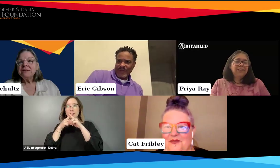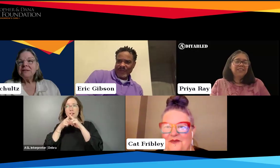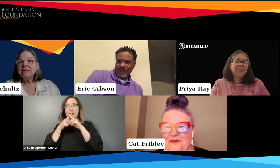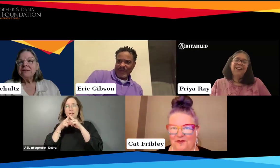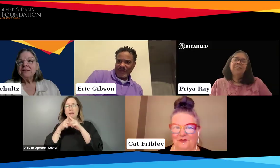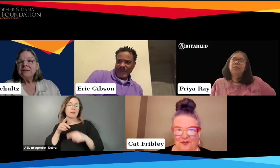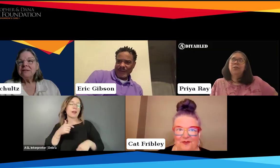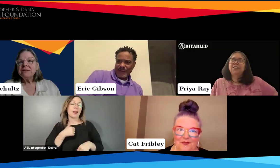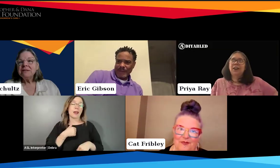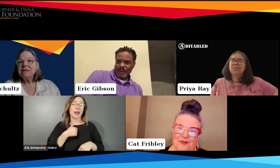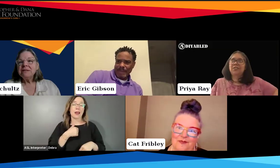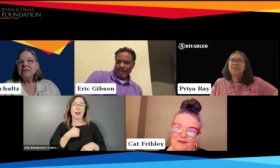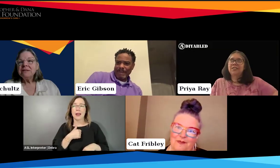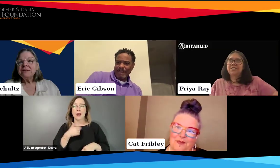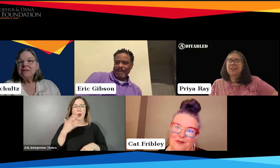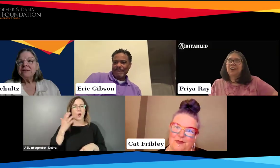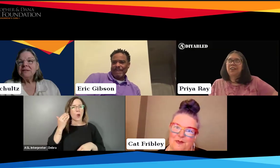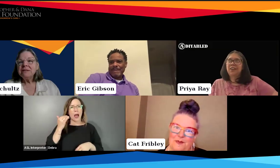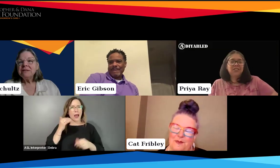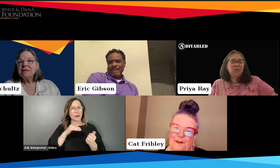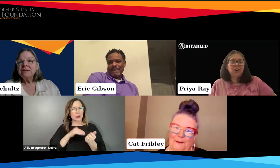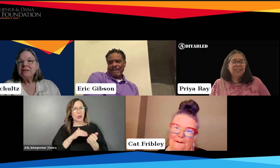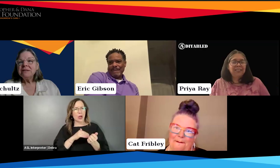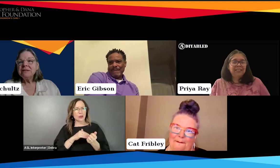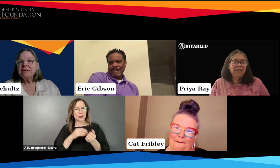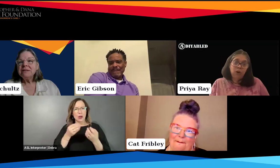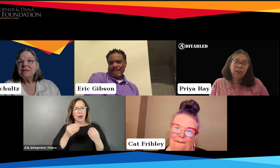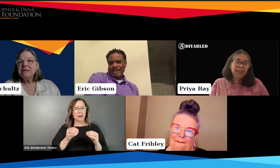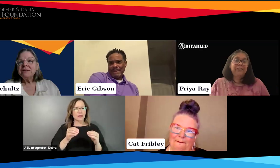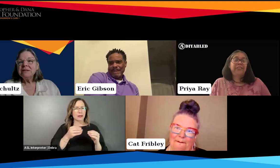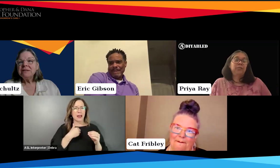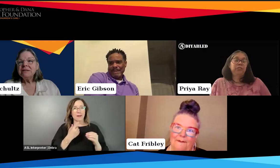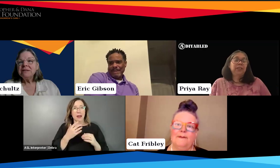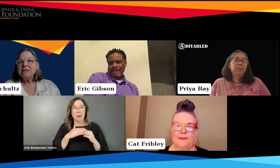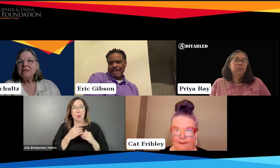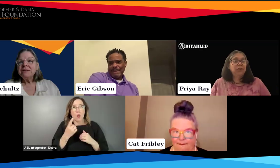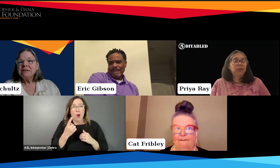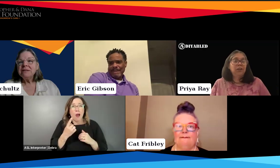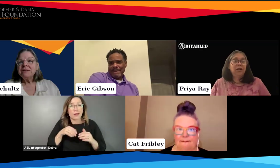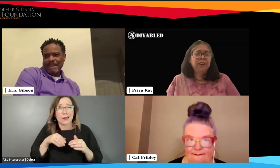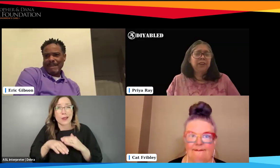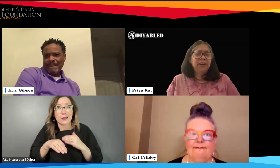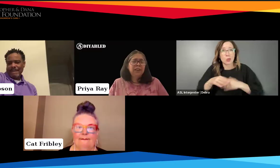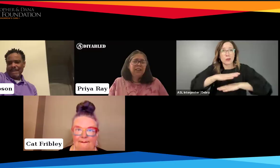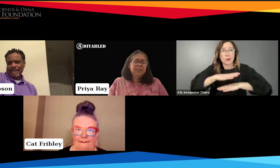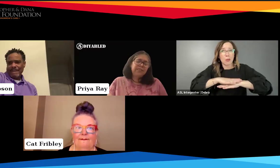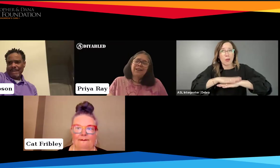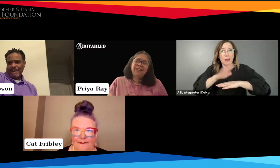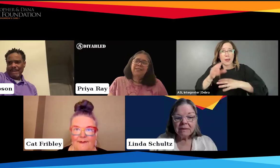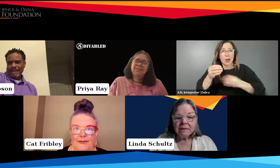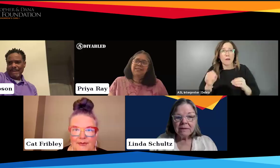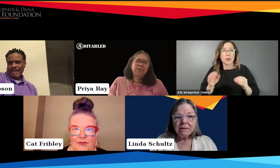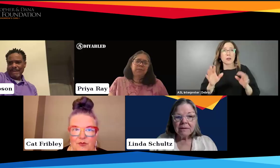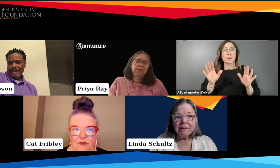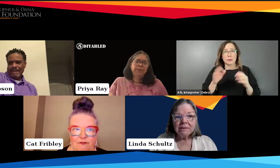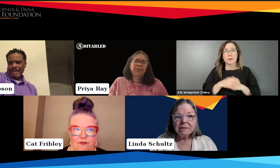I have to say, I don't know why doctors' offices don't at least have one accessible table in their office. Because